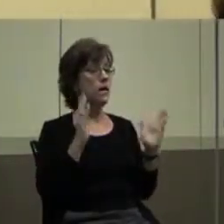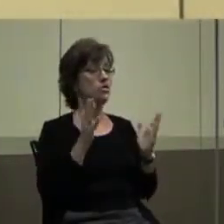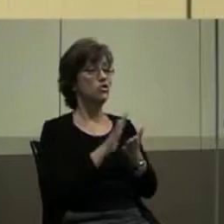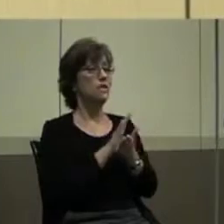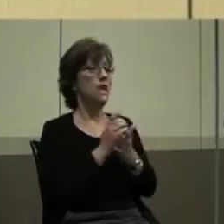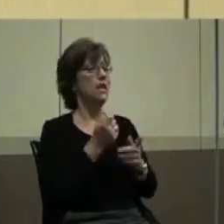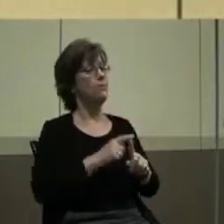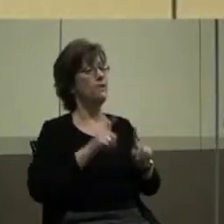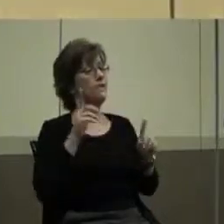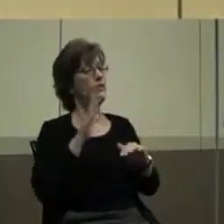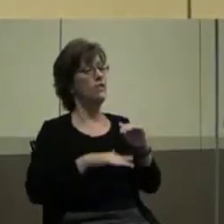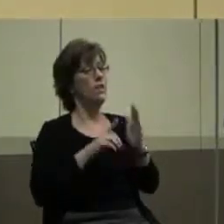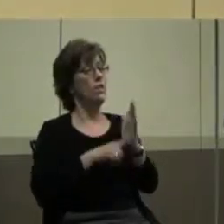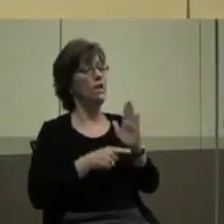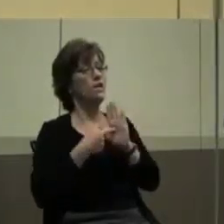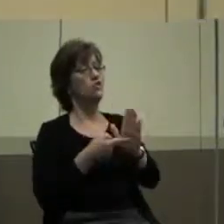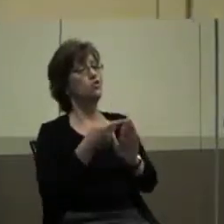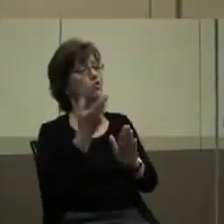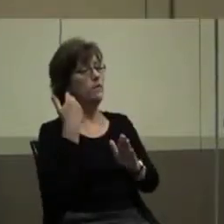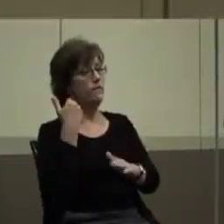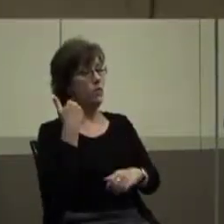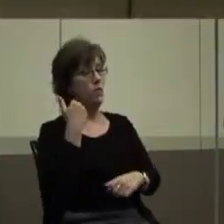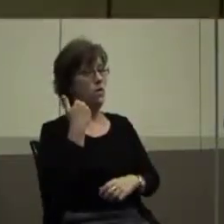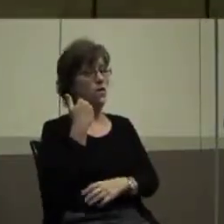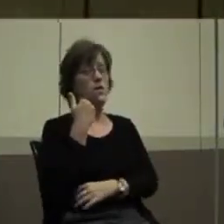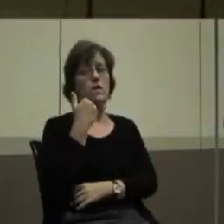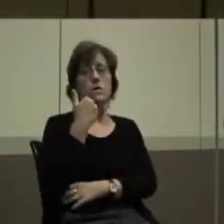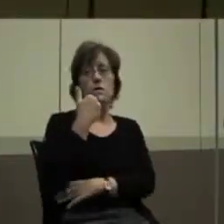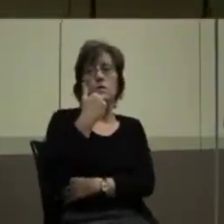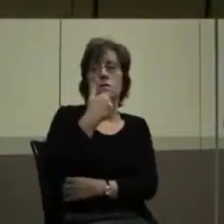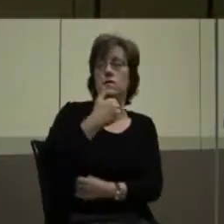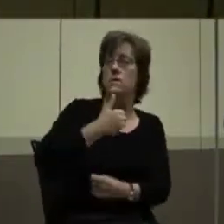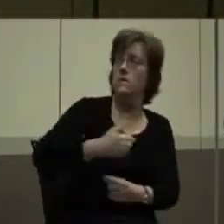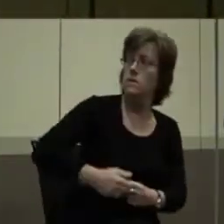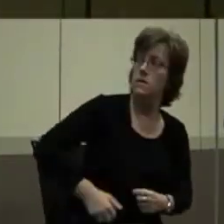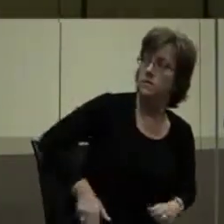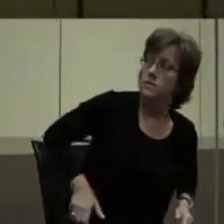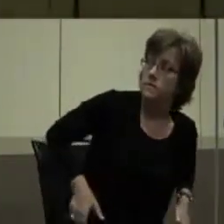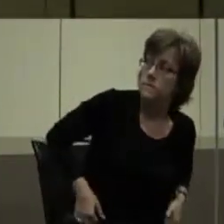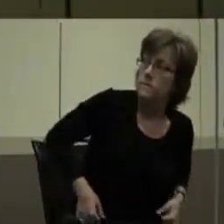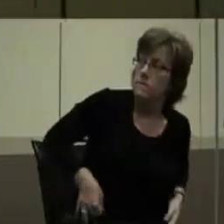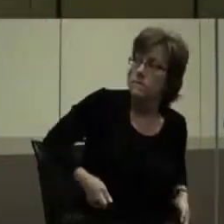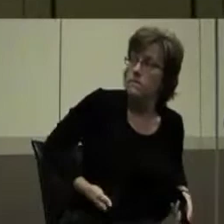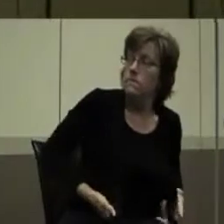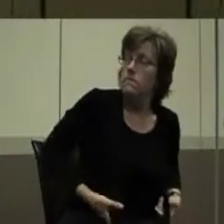you earlier. Let me get it here for a second.